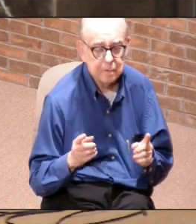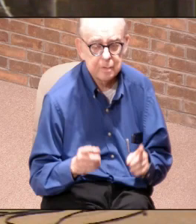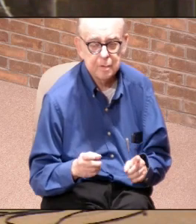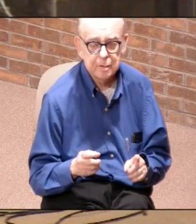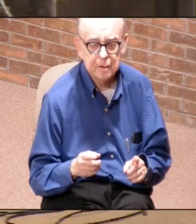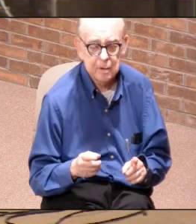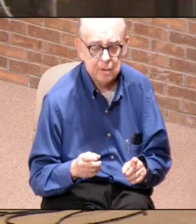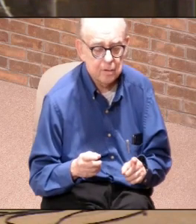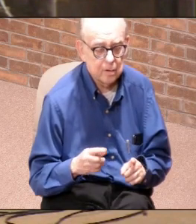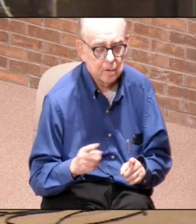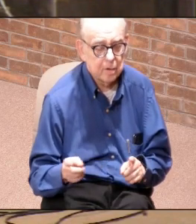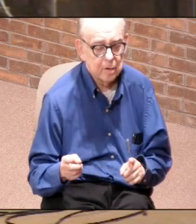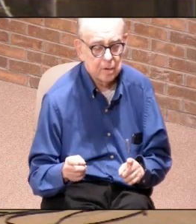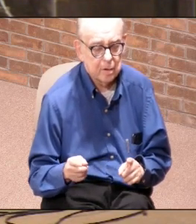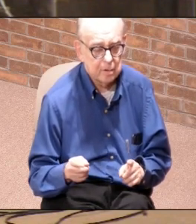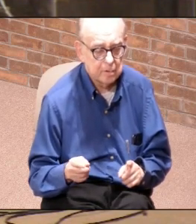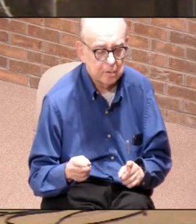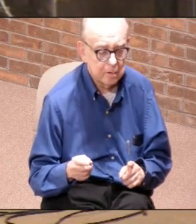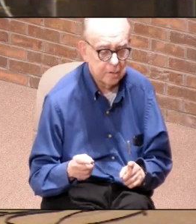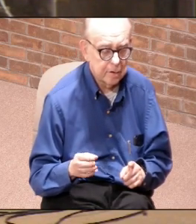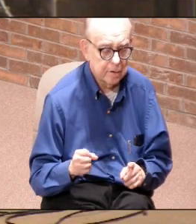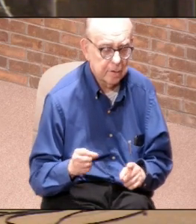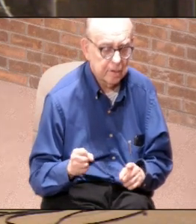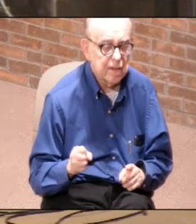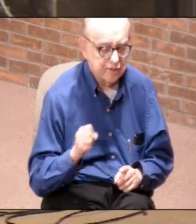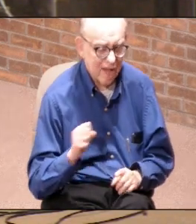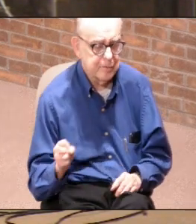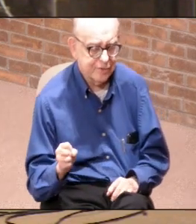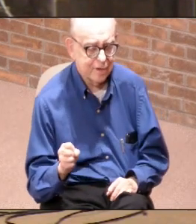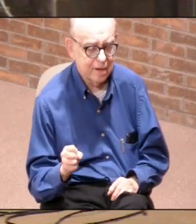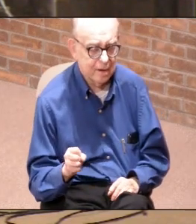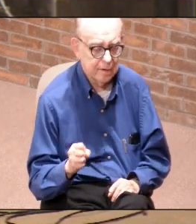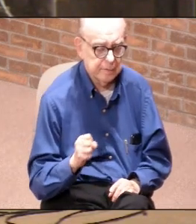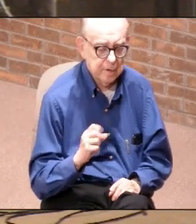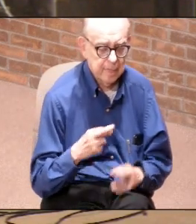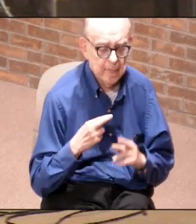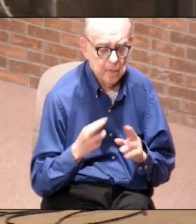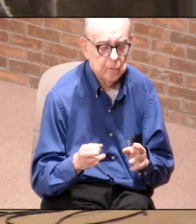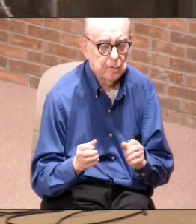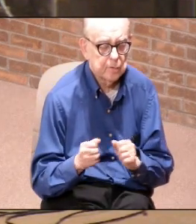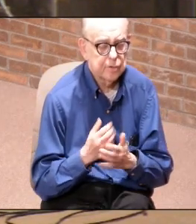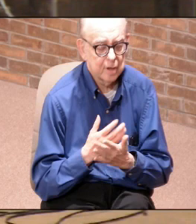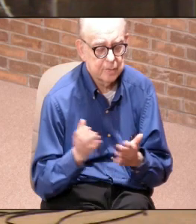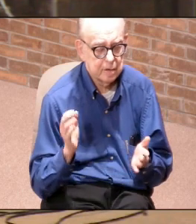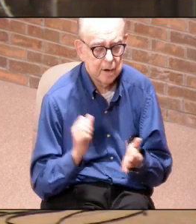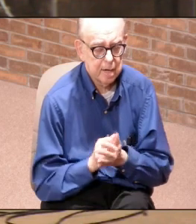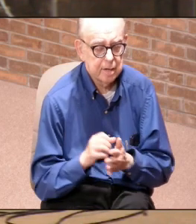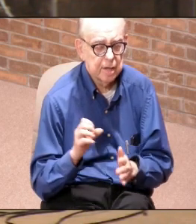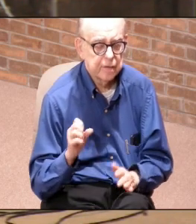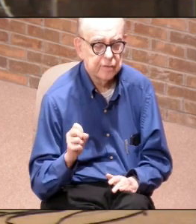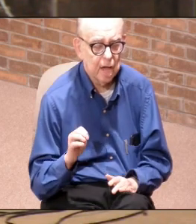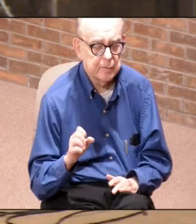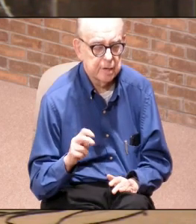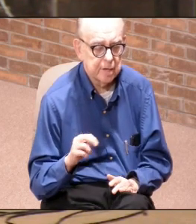when they would say, Simon Says, then you would respond with something, right?